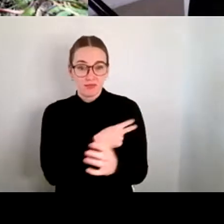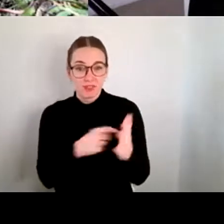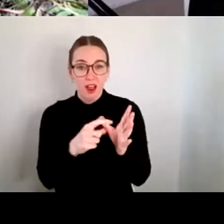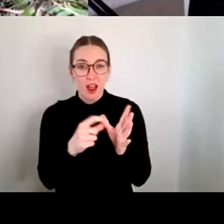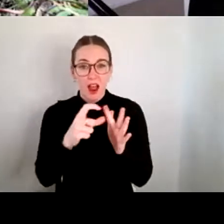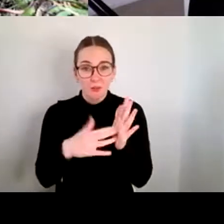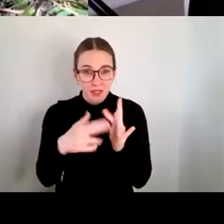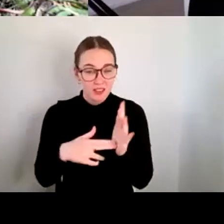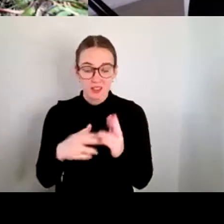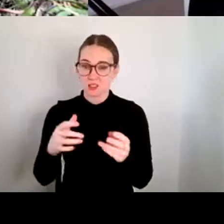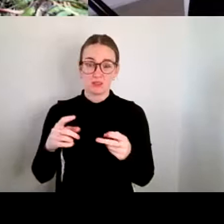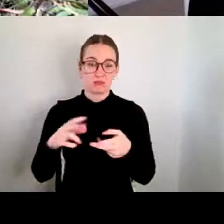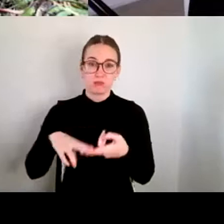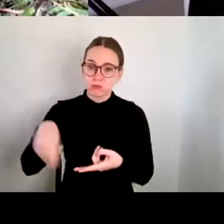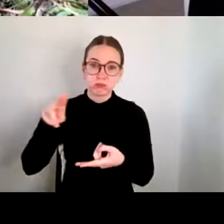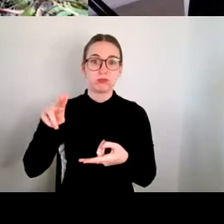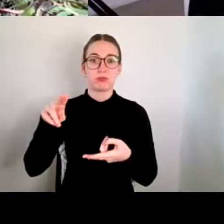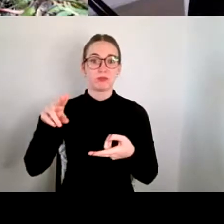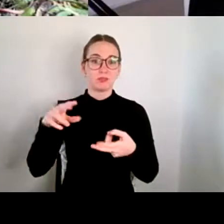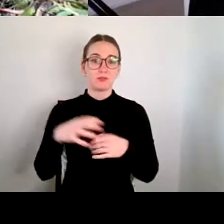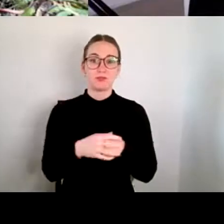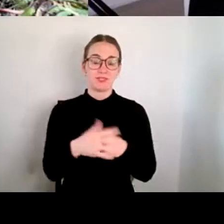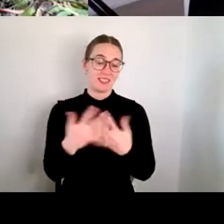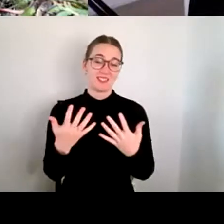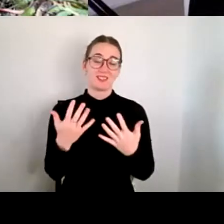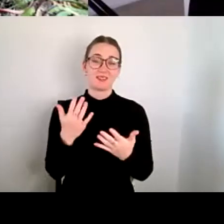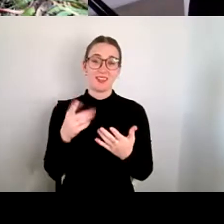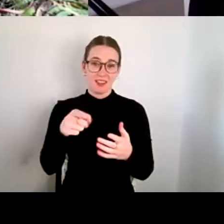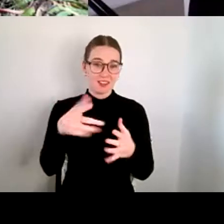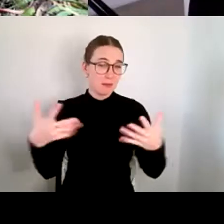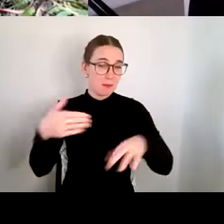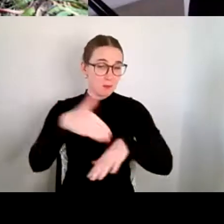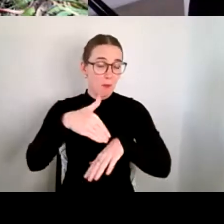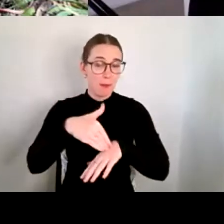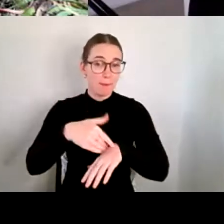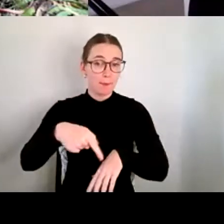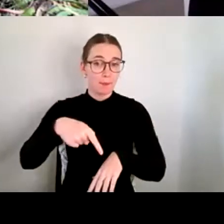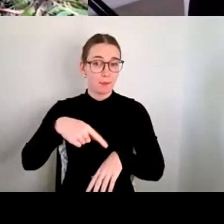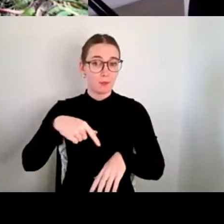And I think it is incredibly problematic in our industry. And